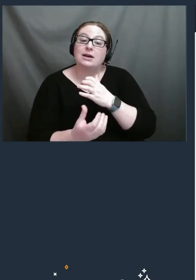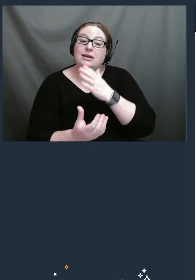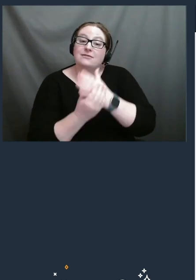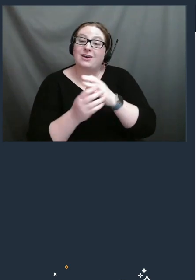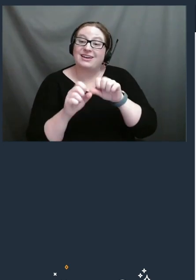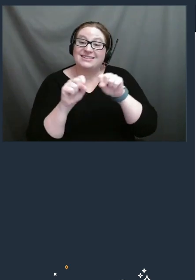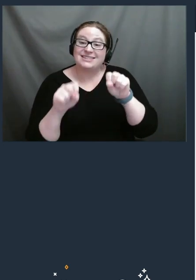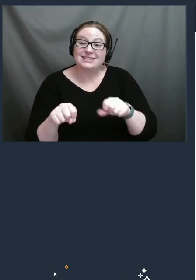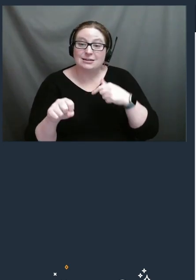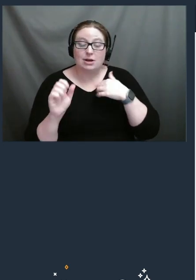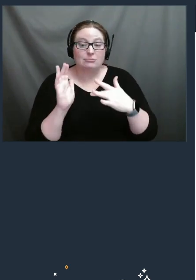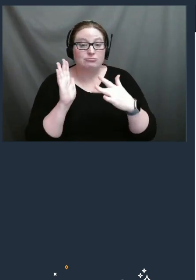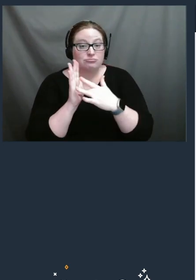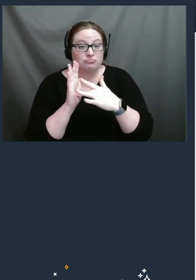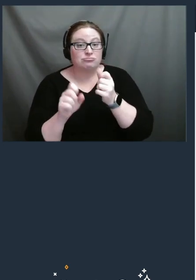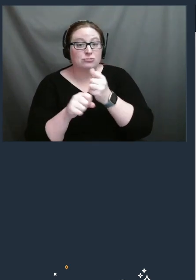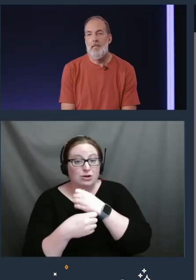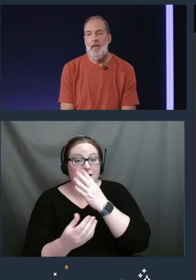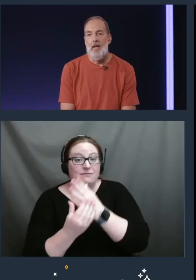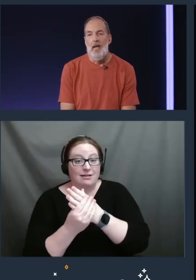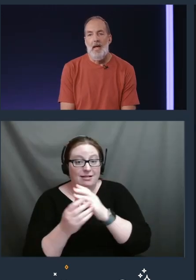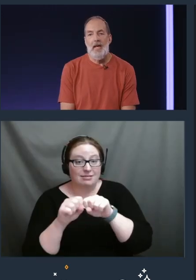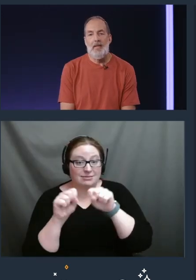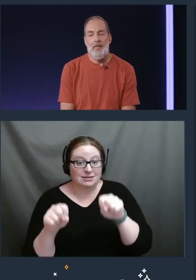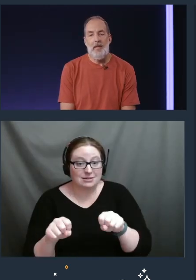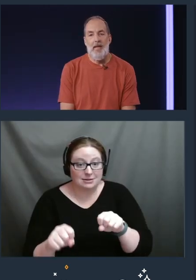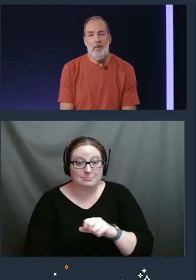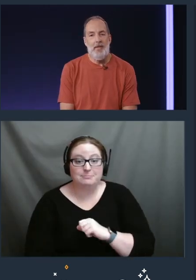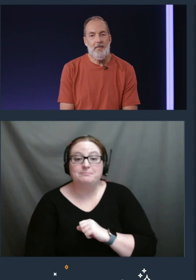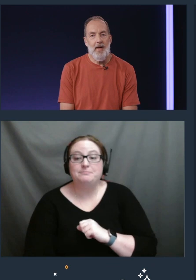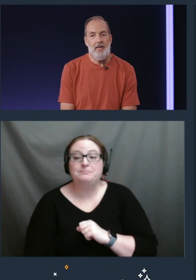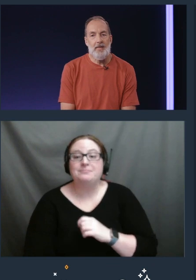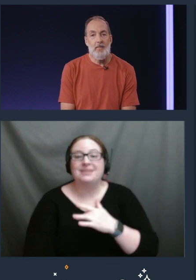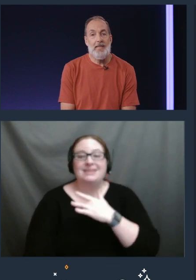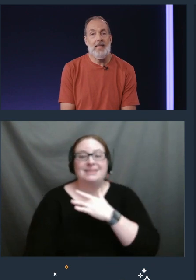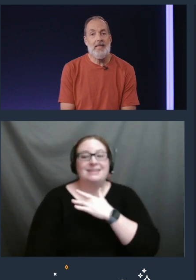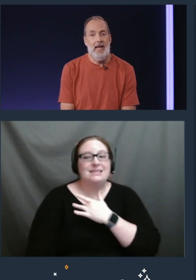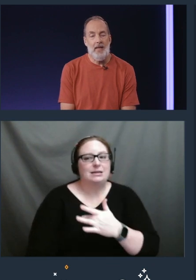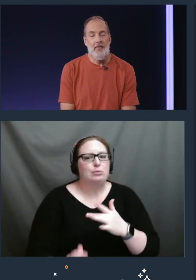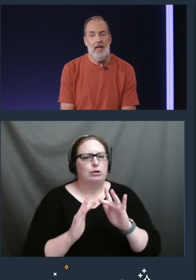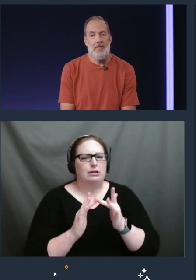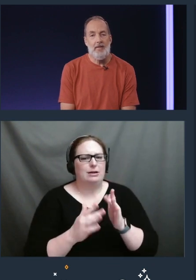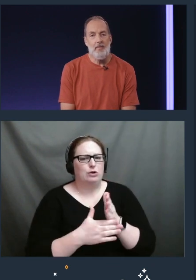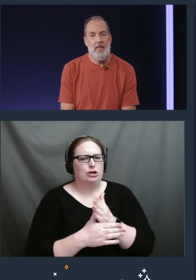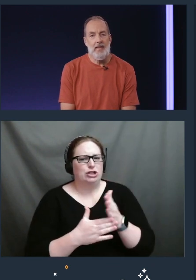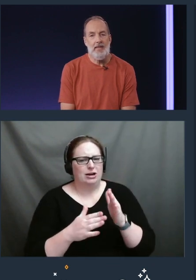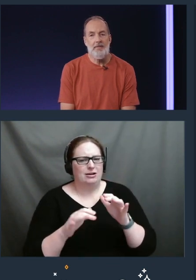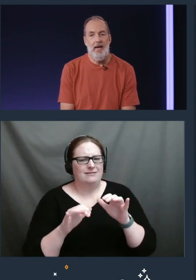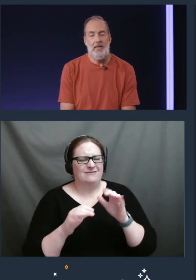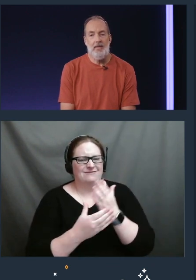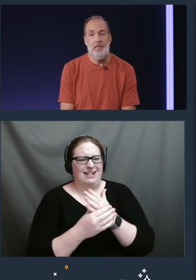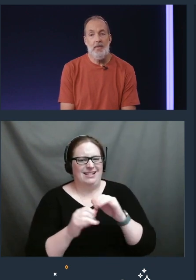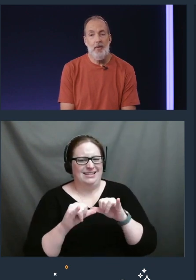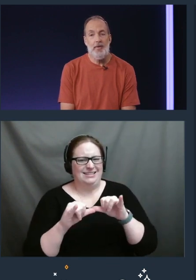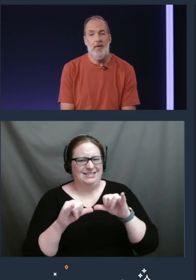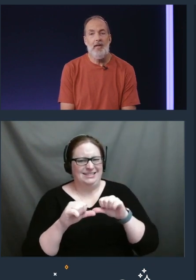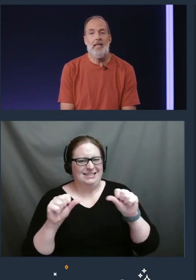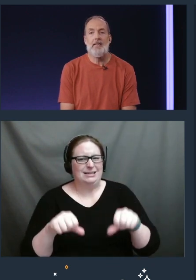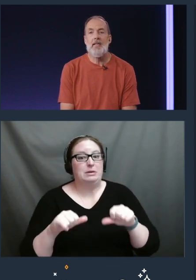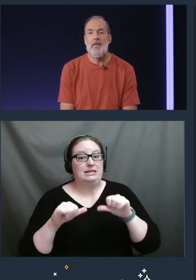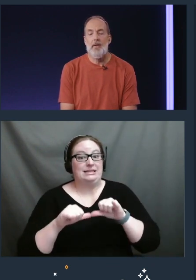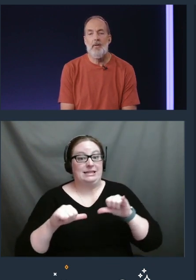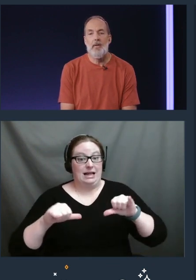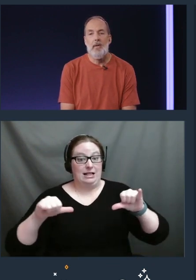I click Create File System. A typical network shared file system is a scale-up file system, meaning that the file system is hosted